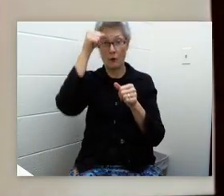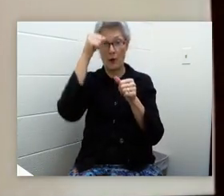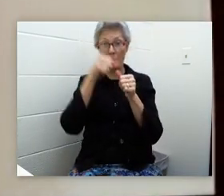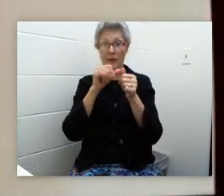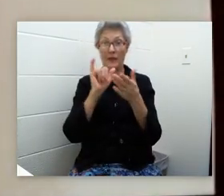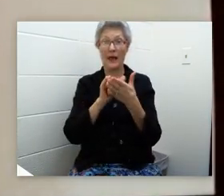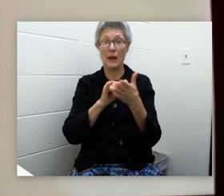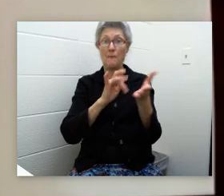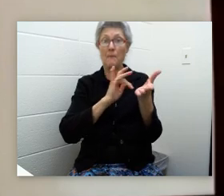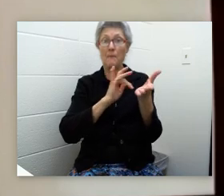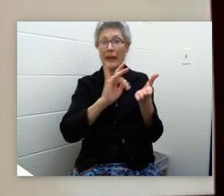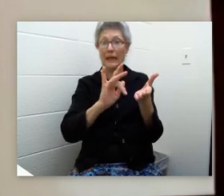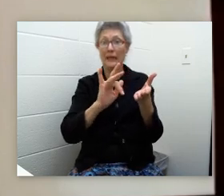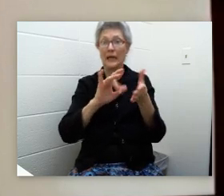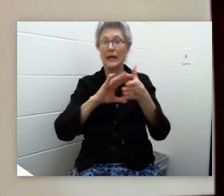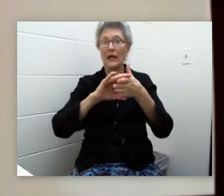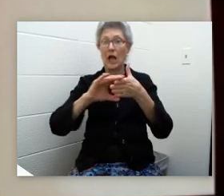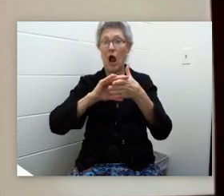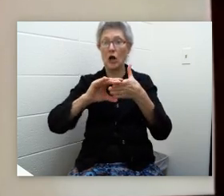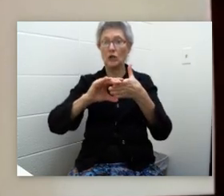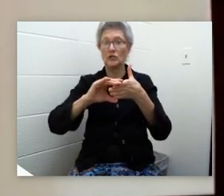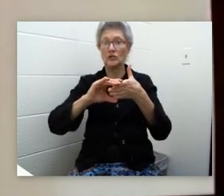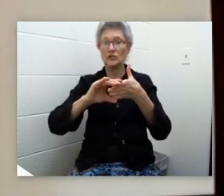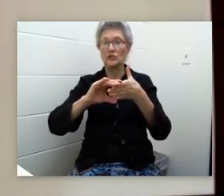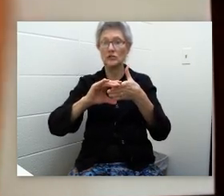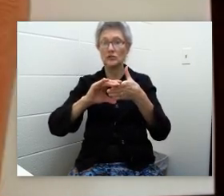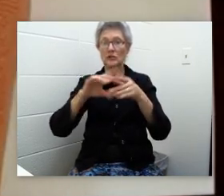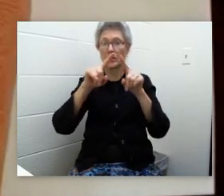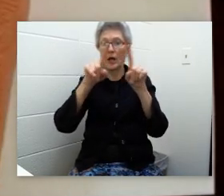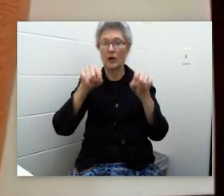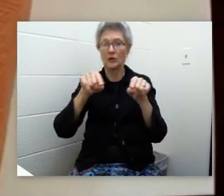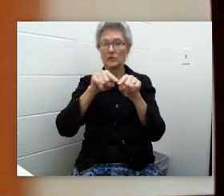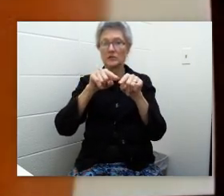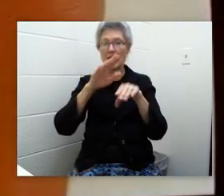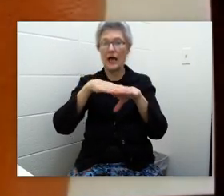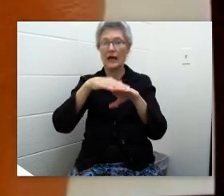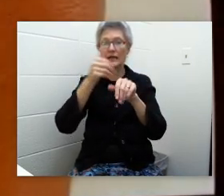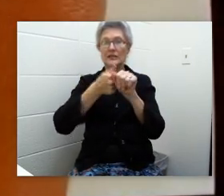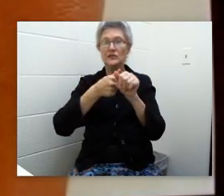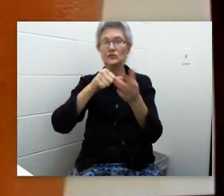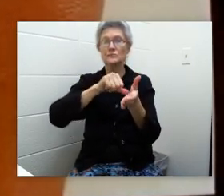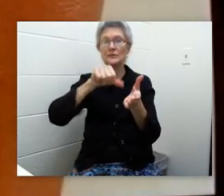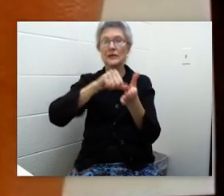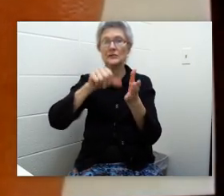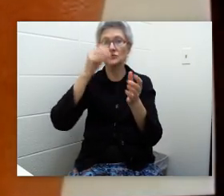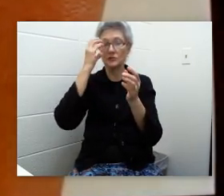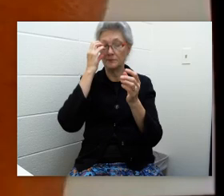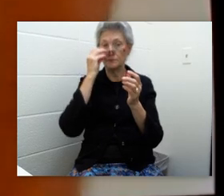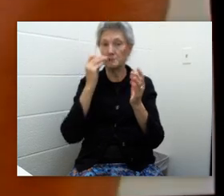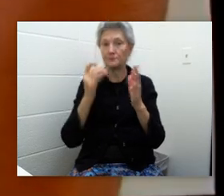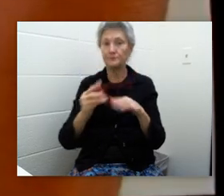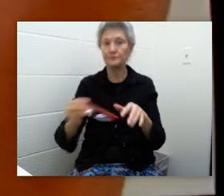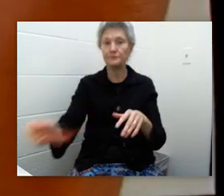put blank cards on each page.